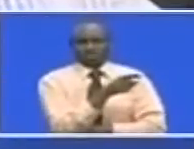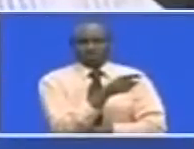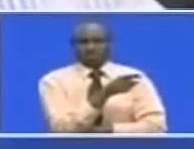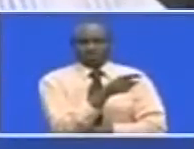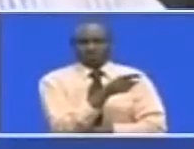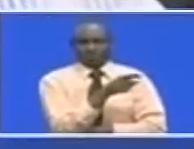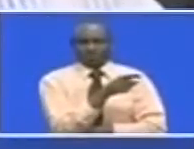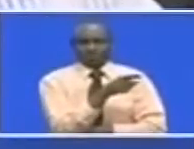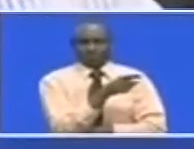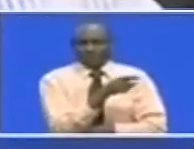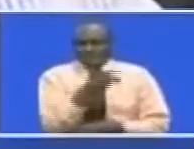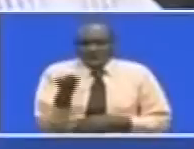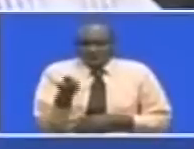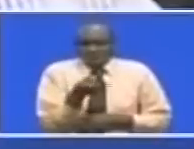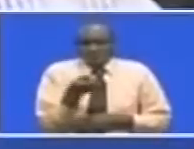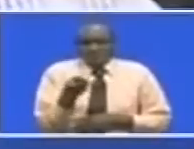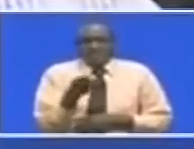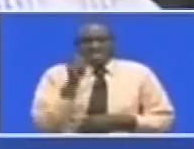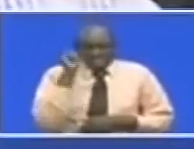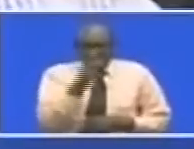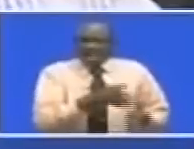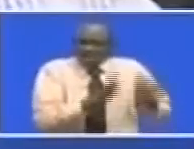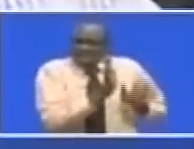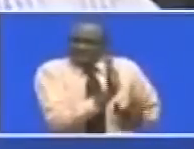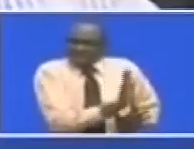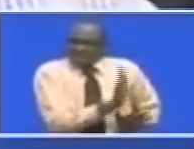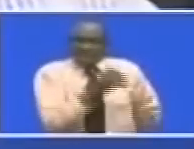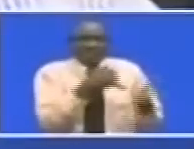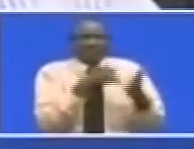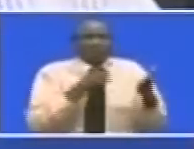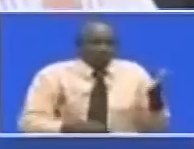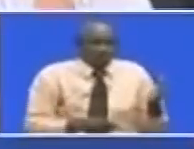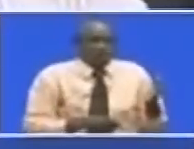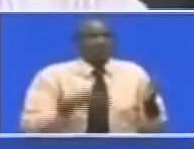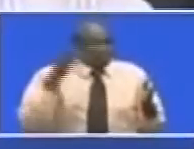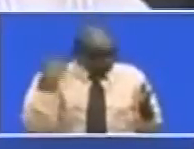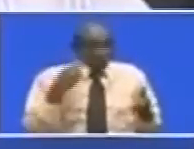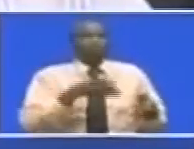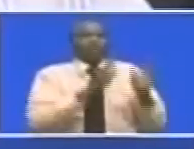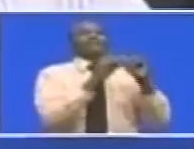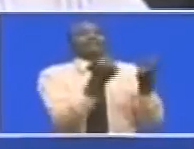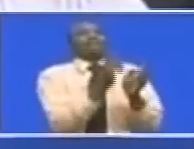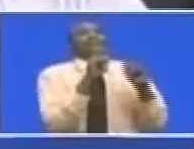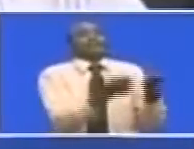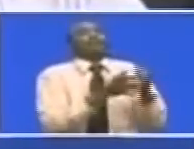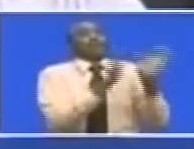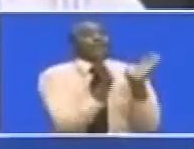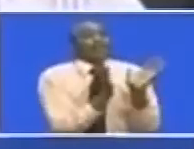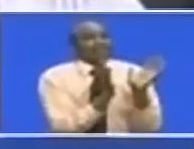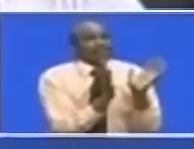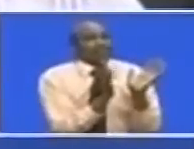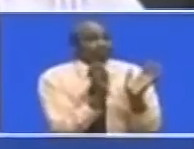group. And the Kenya system evolved along those lines. You